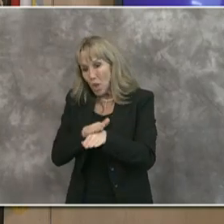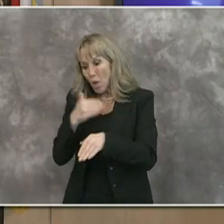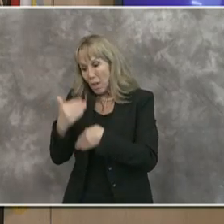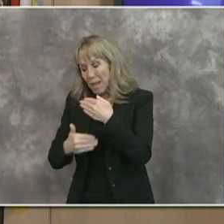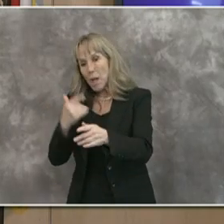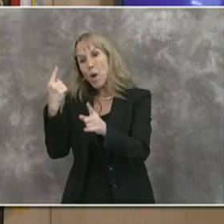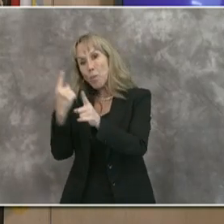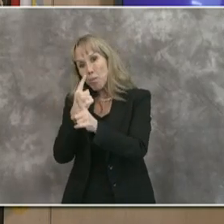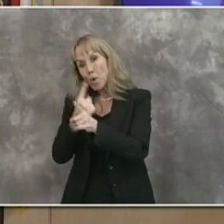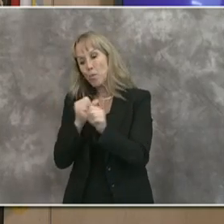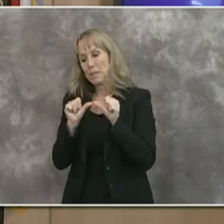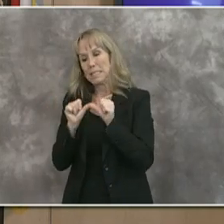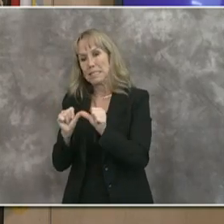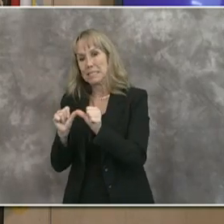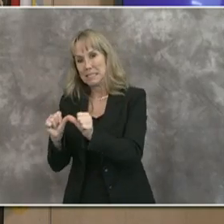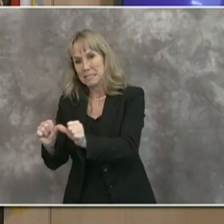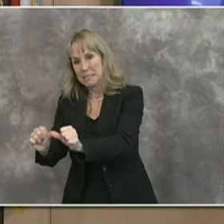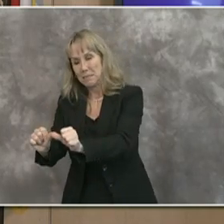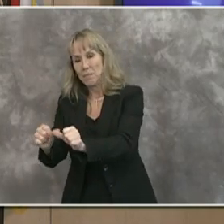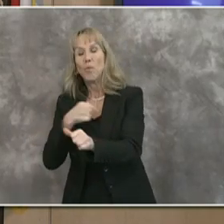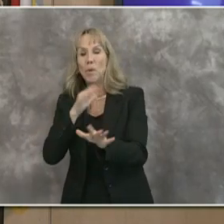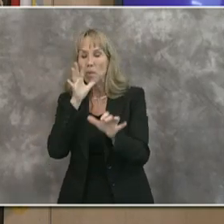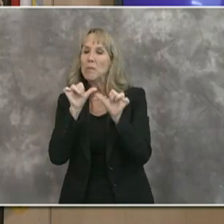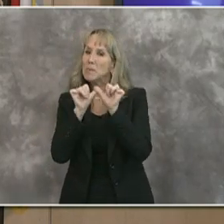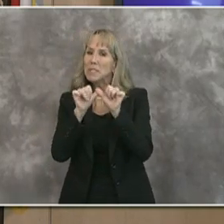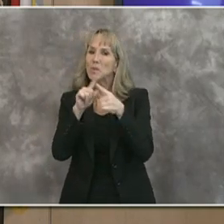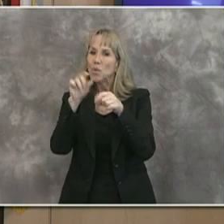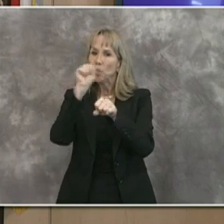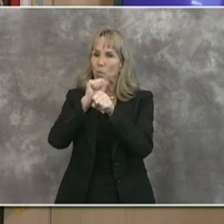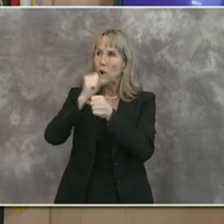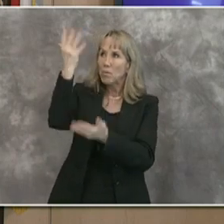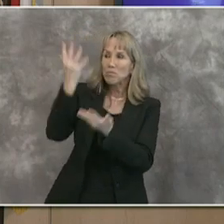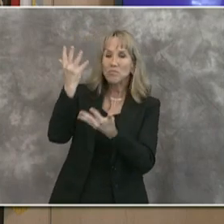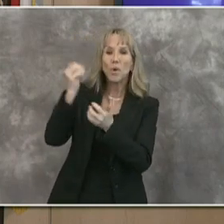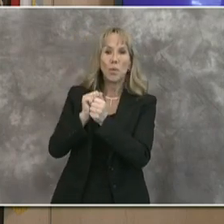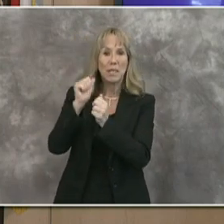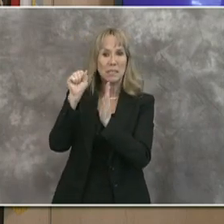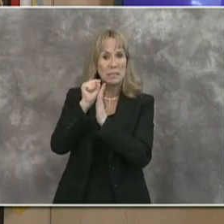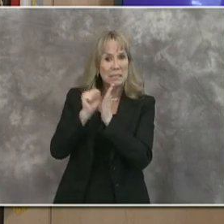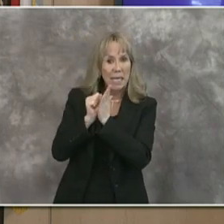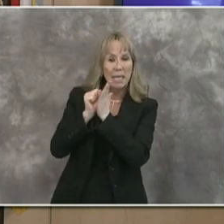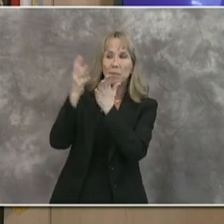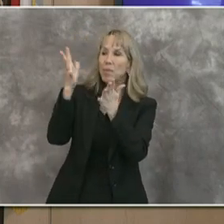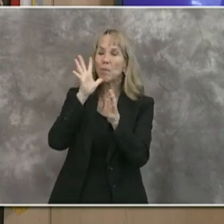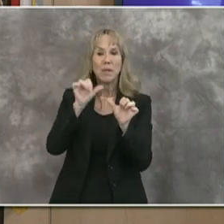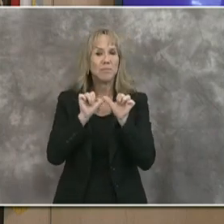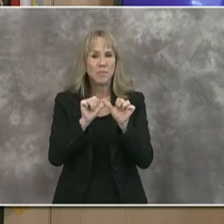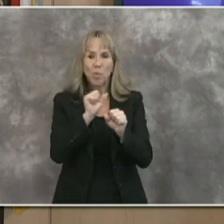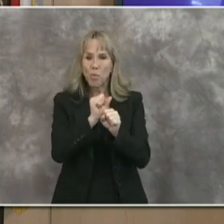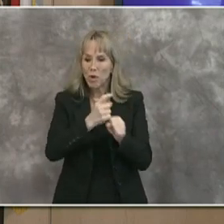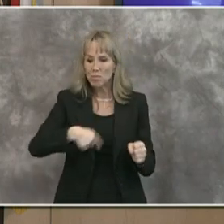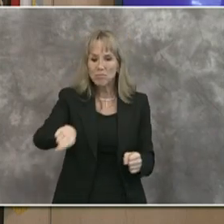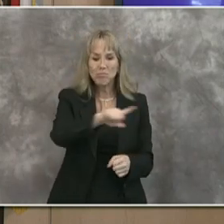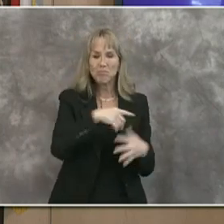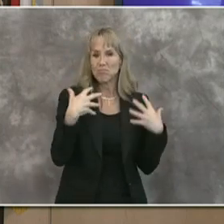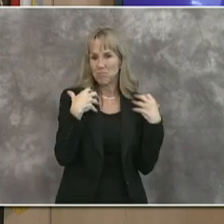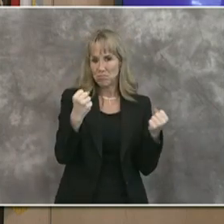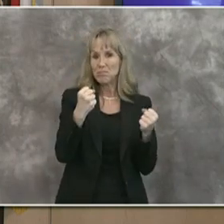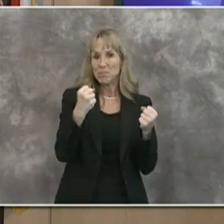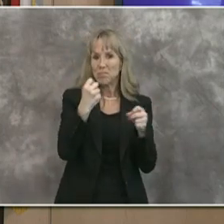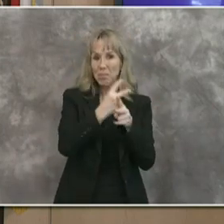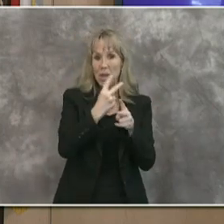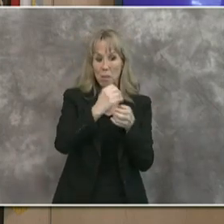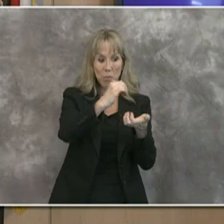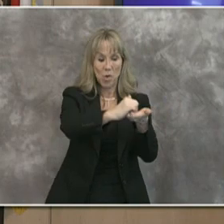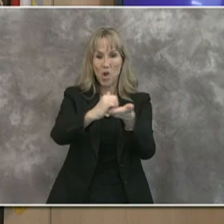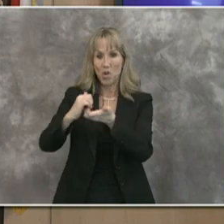we do it consistently. And so we'll continue to work with the state, we'll continue to monitor the situation we face, continue to work with our healthcare partners in order